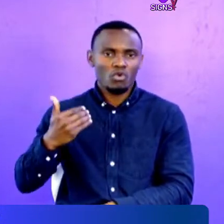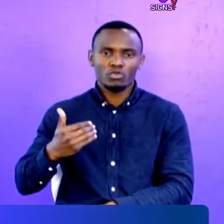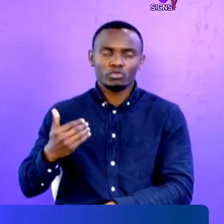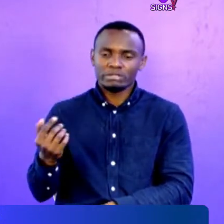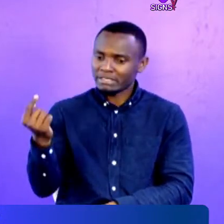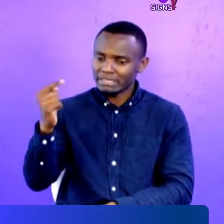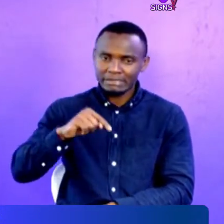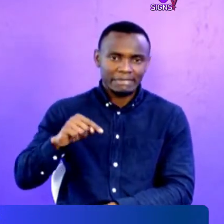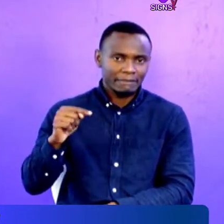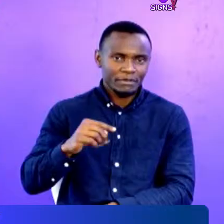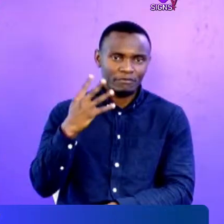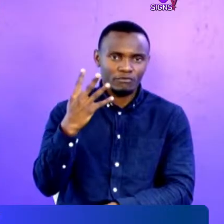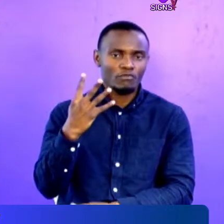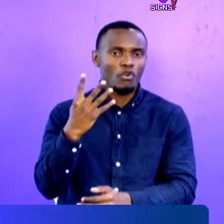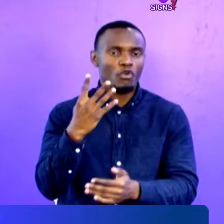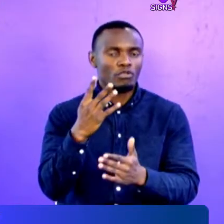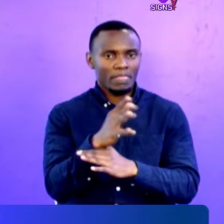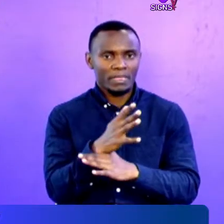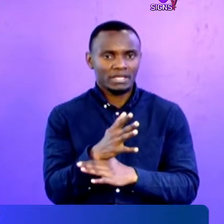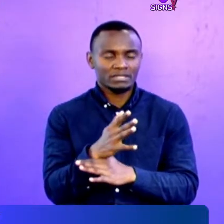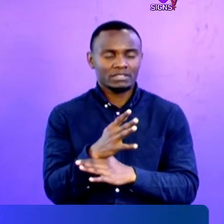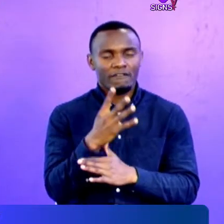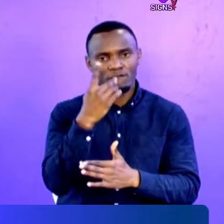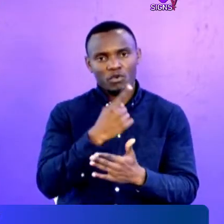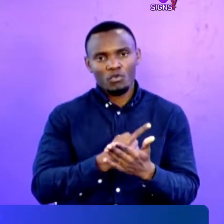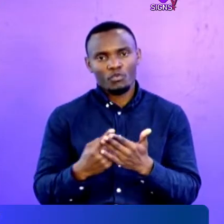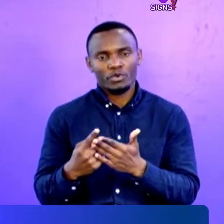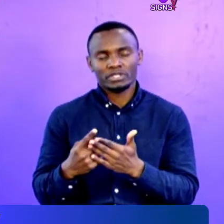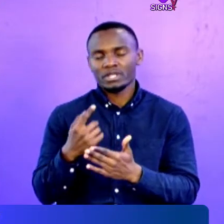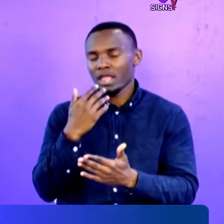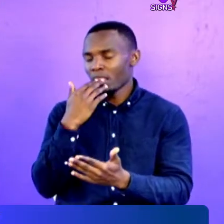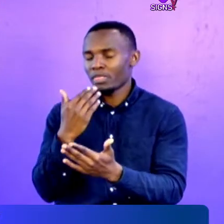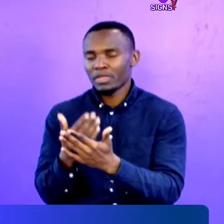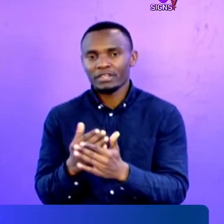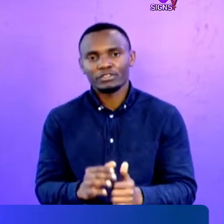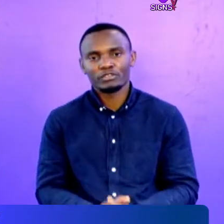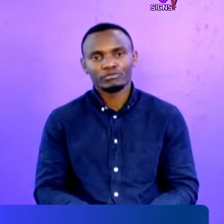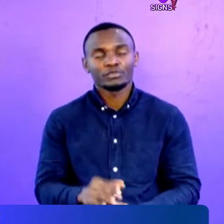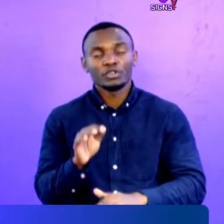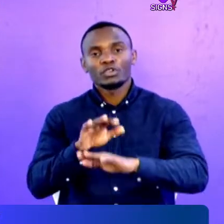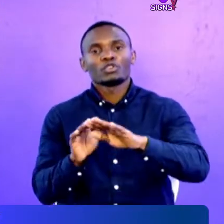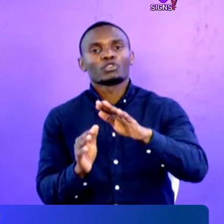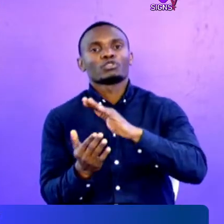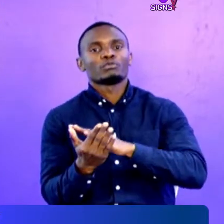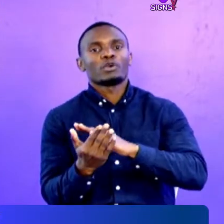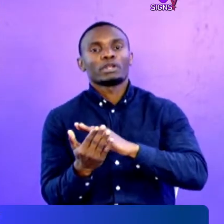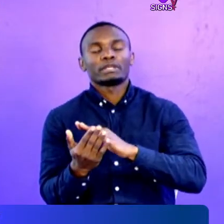4 Thursdays, and we do not take it for granted. All right, good morning, and let us see you tomorrow